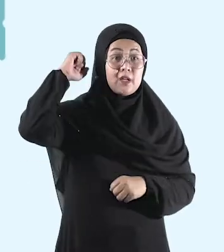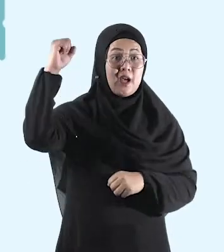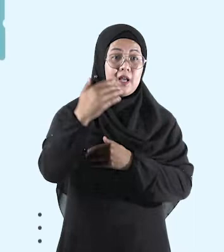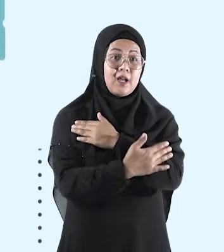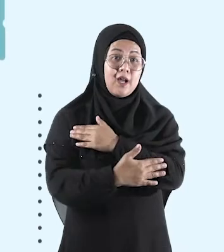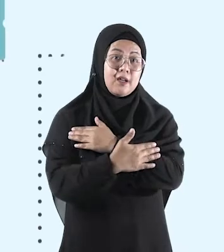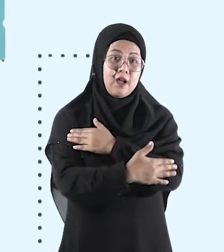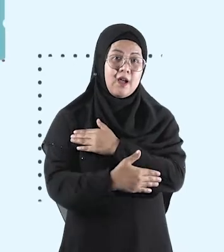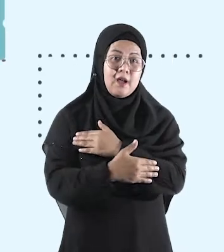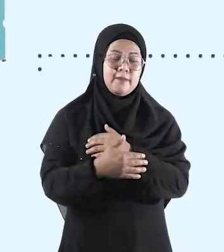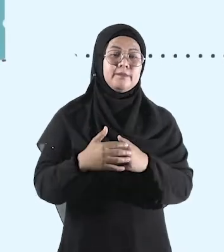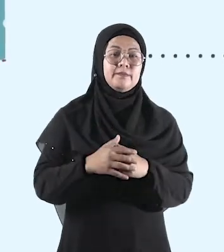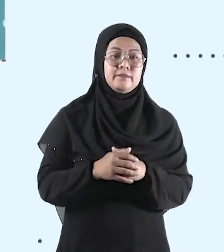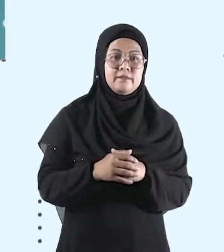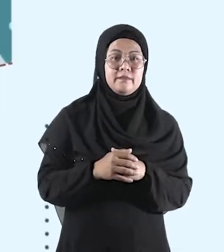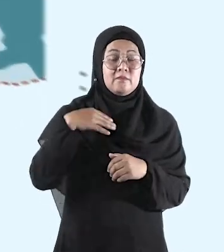state sovereignty,